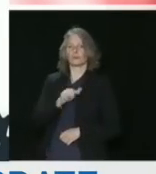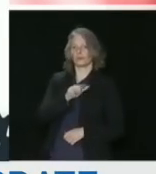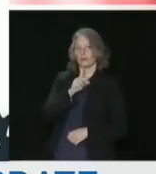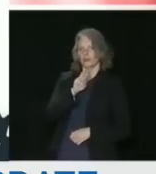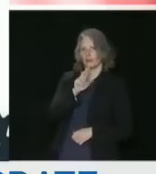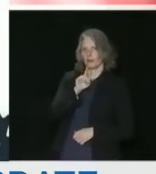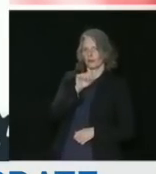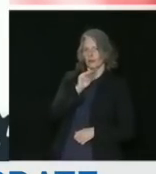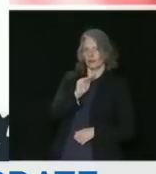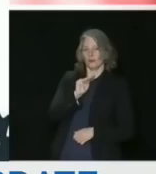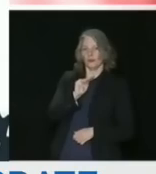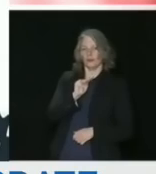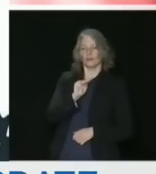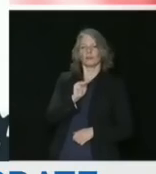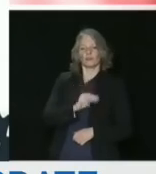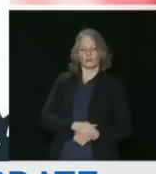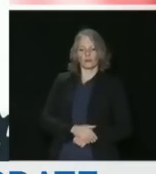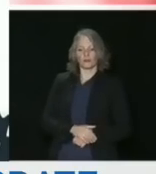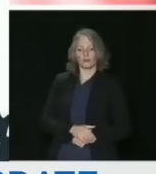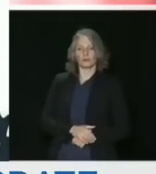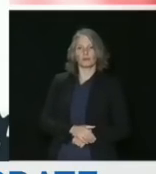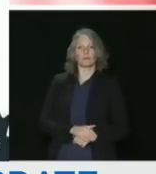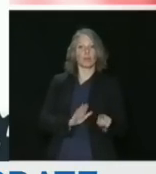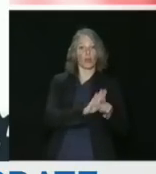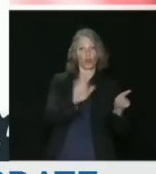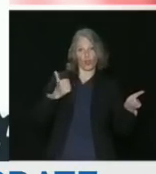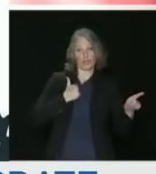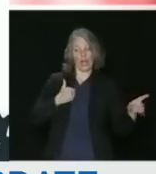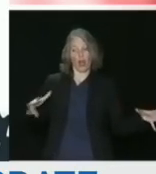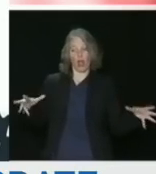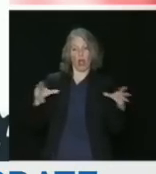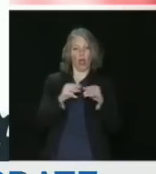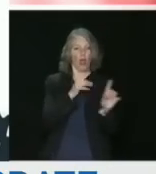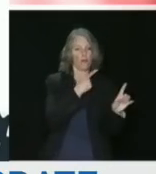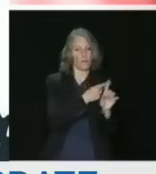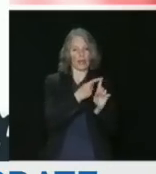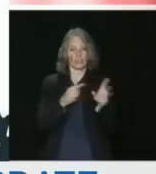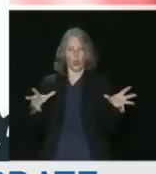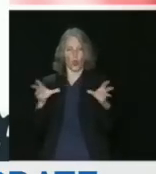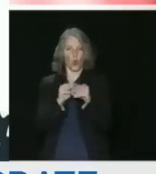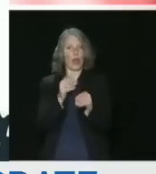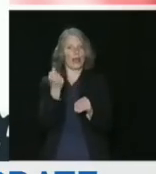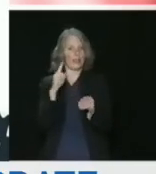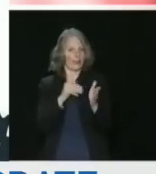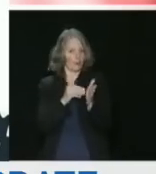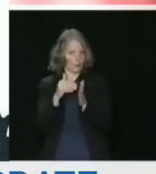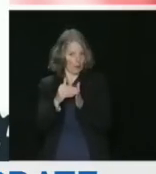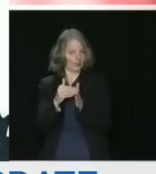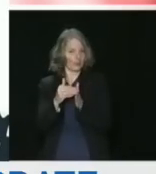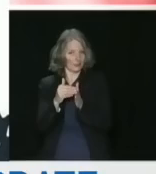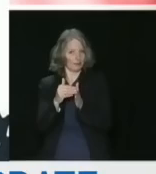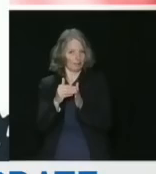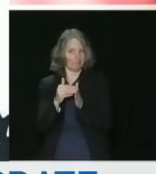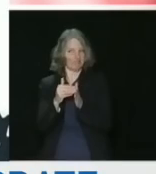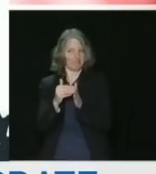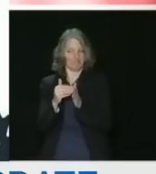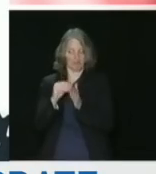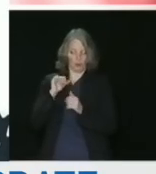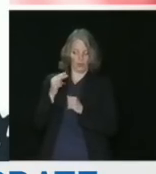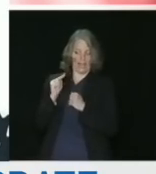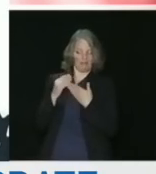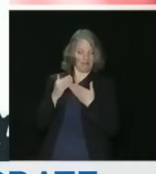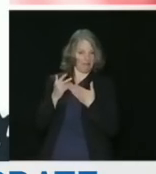Overall, more than 11 million doses of COVID-19 vaccines have been administered since vaccination began in